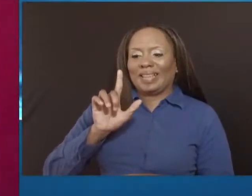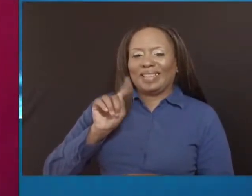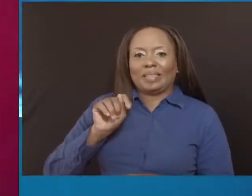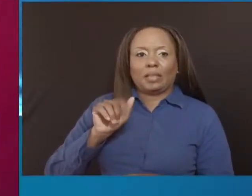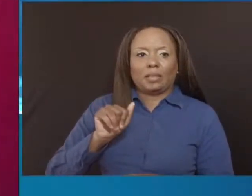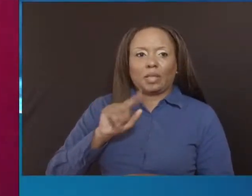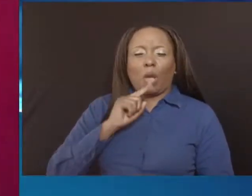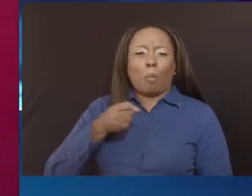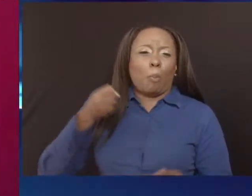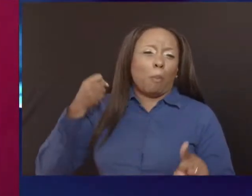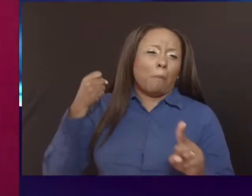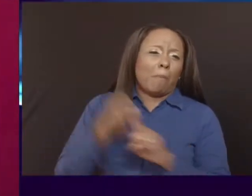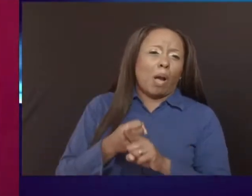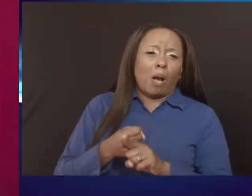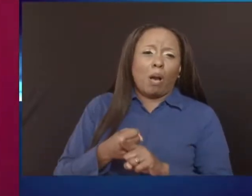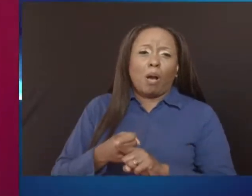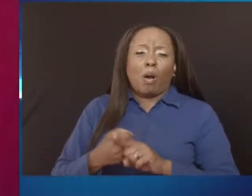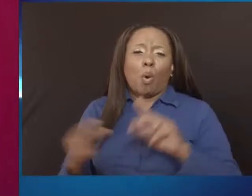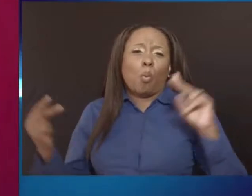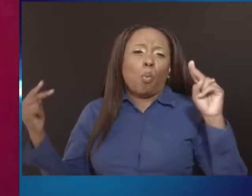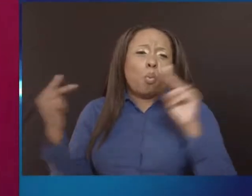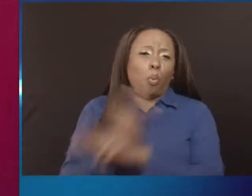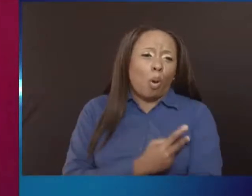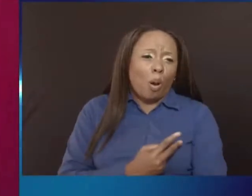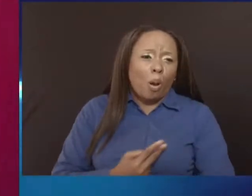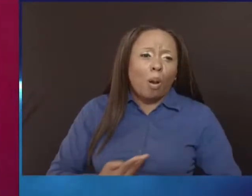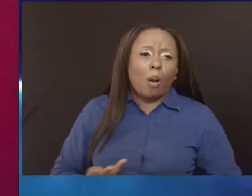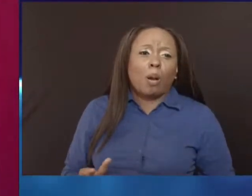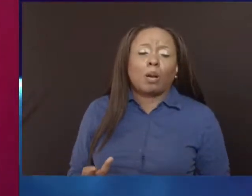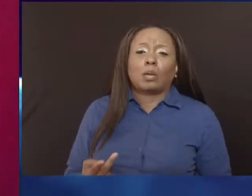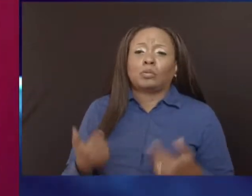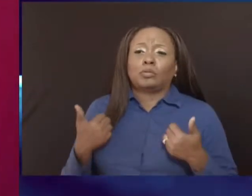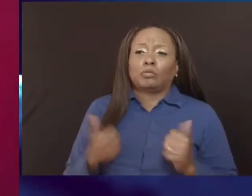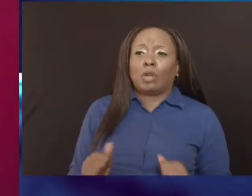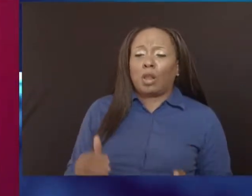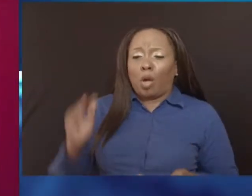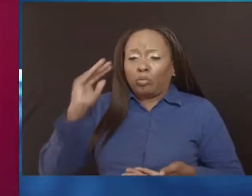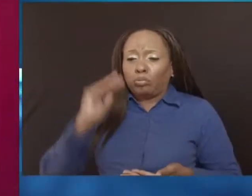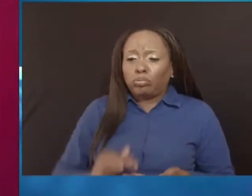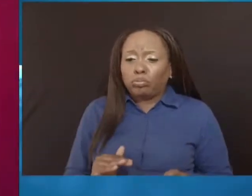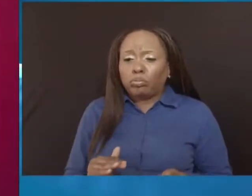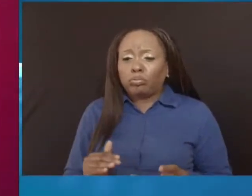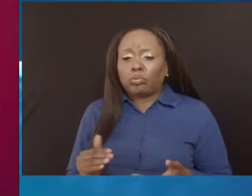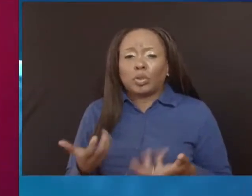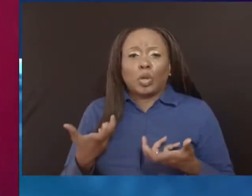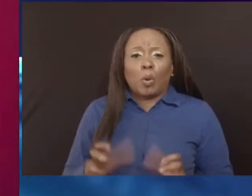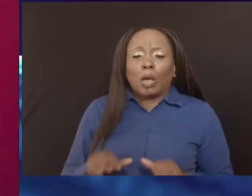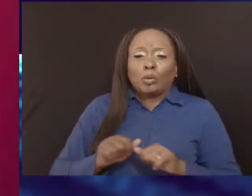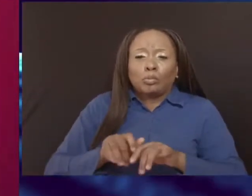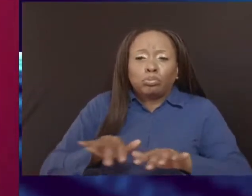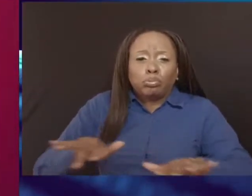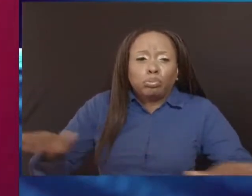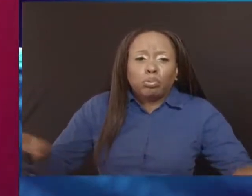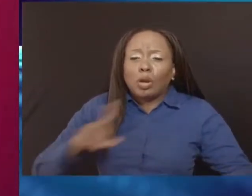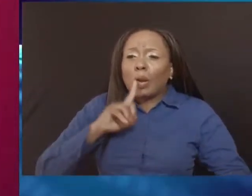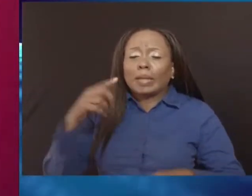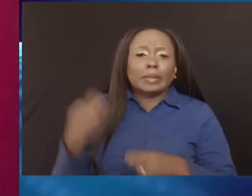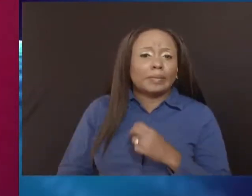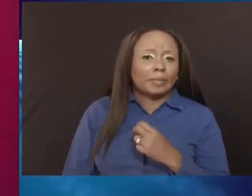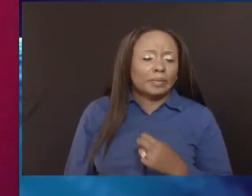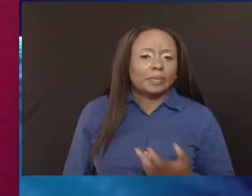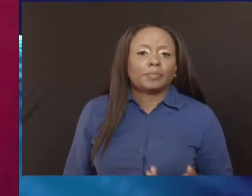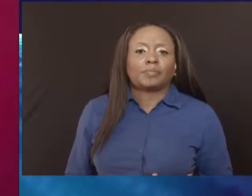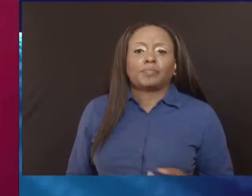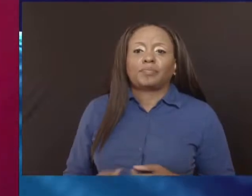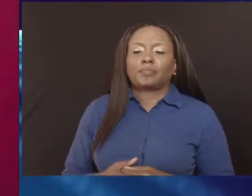a game changer and has made containment of this virus and of spread extremely difficult. I